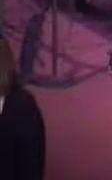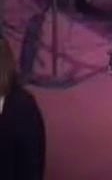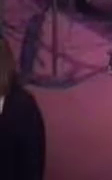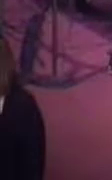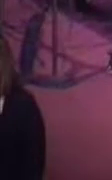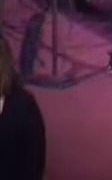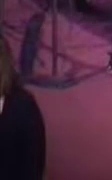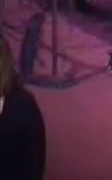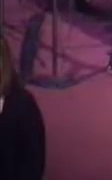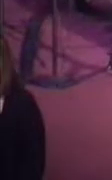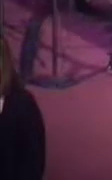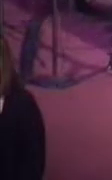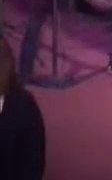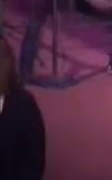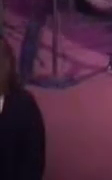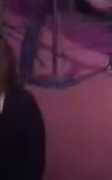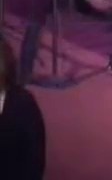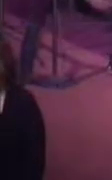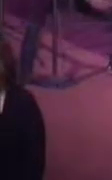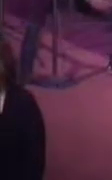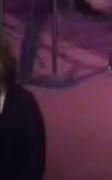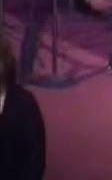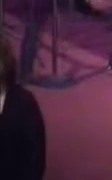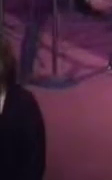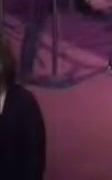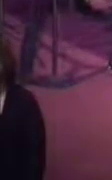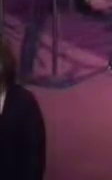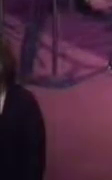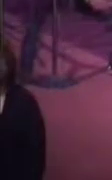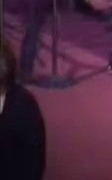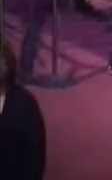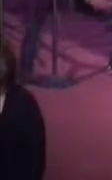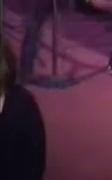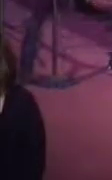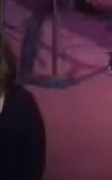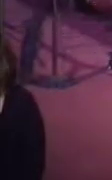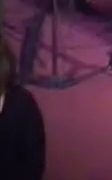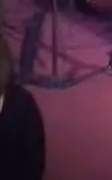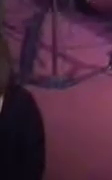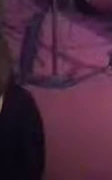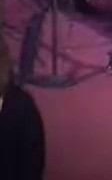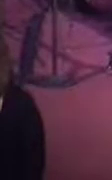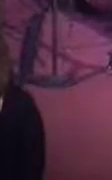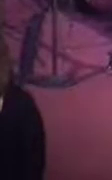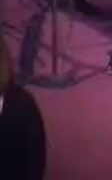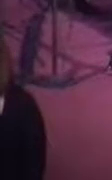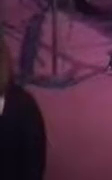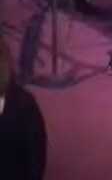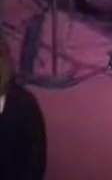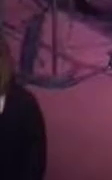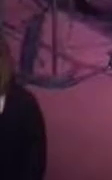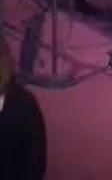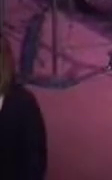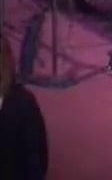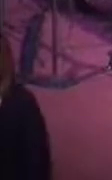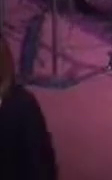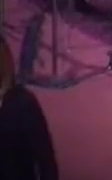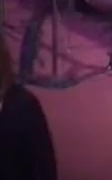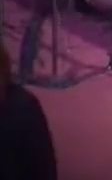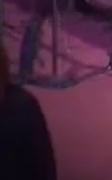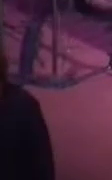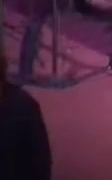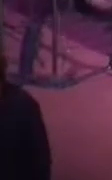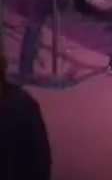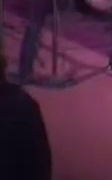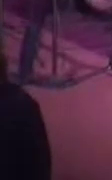are completed, I will punish the king of Babylon and that nation, declares the Lord, for their iniquity and the land of the Chaldeans.